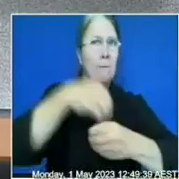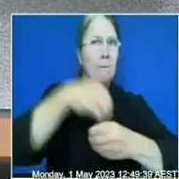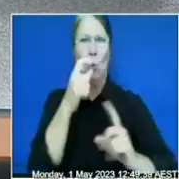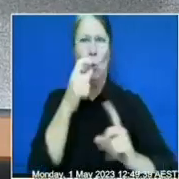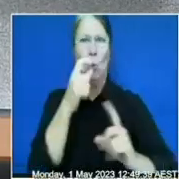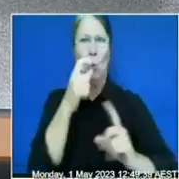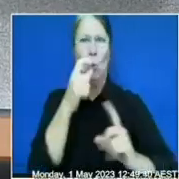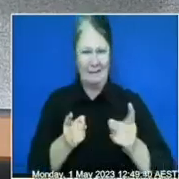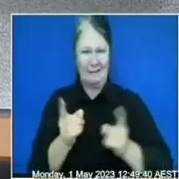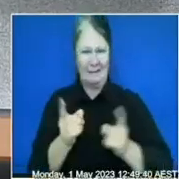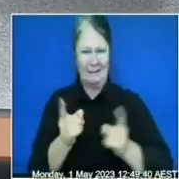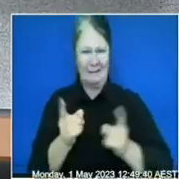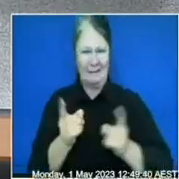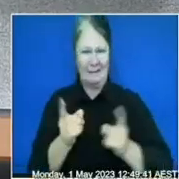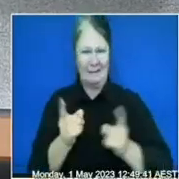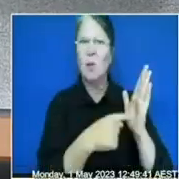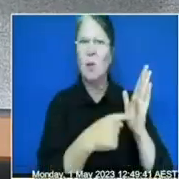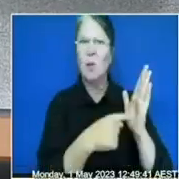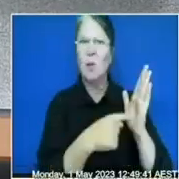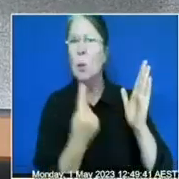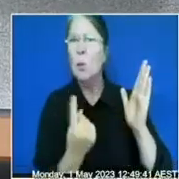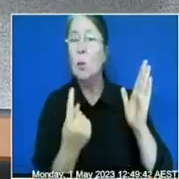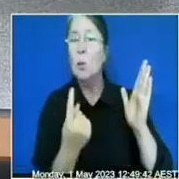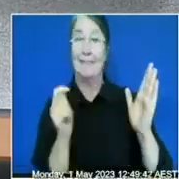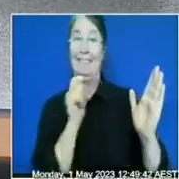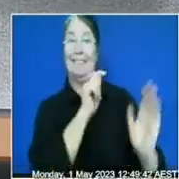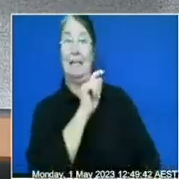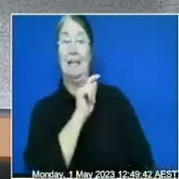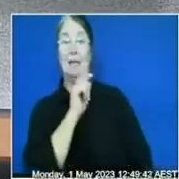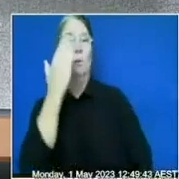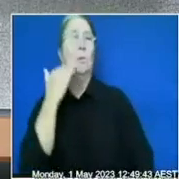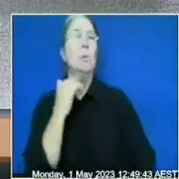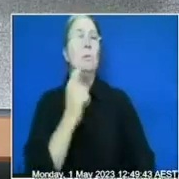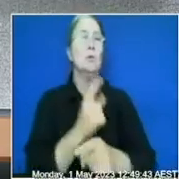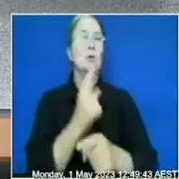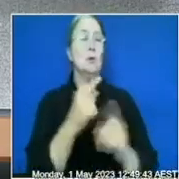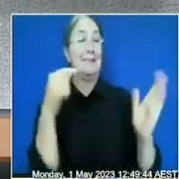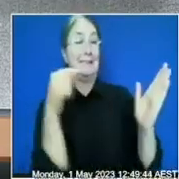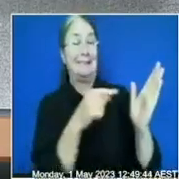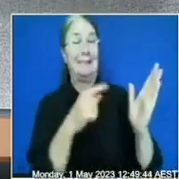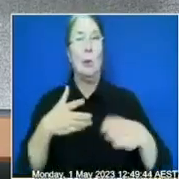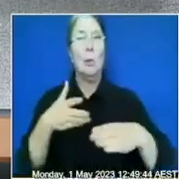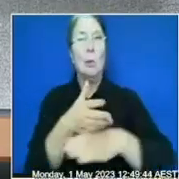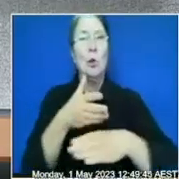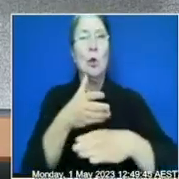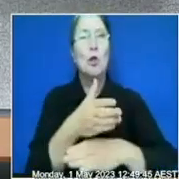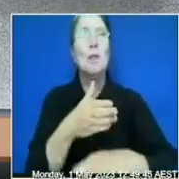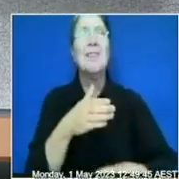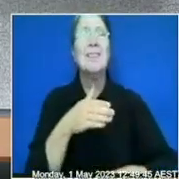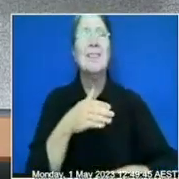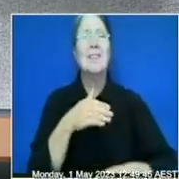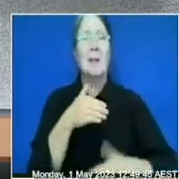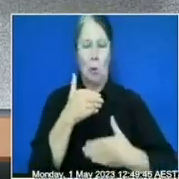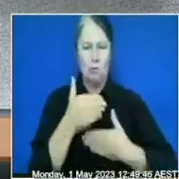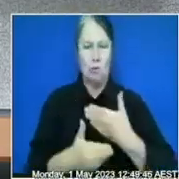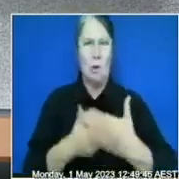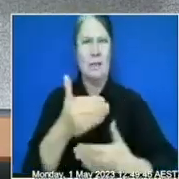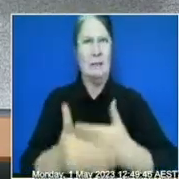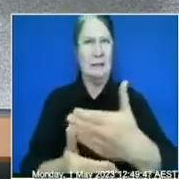the department working with ACOs, who are the forum members, so the Aboriginal Health and Wellbeing Partnership Forum. So it's been